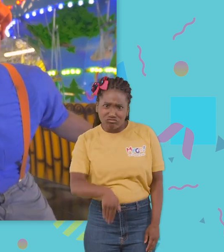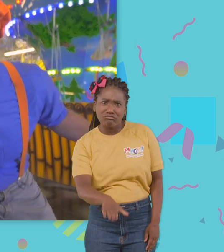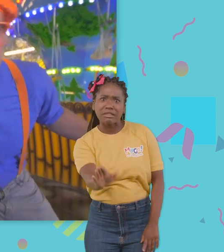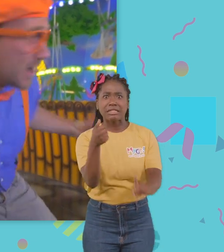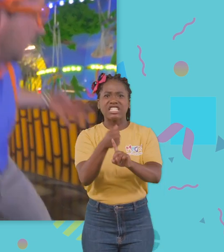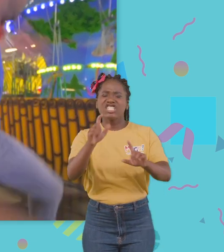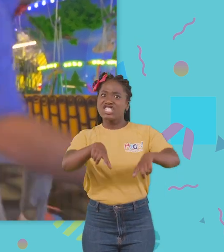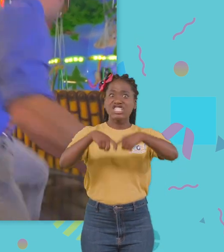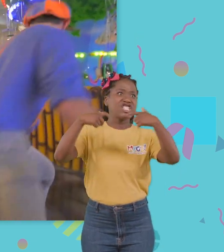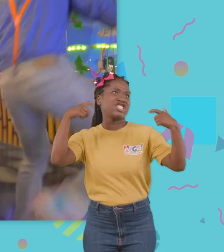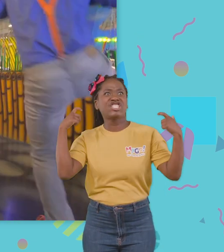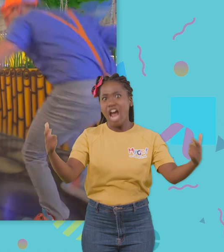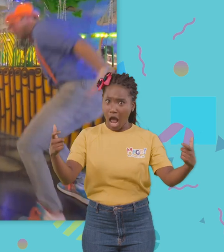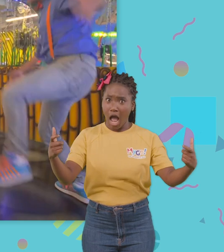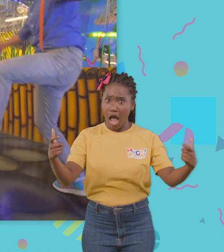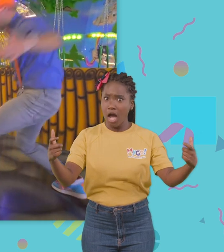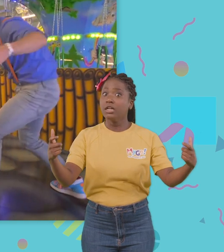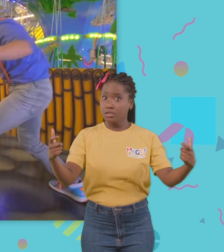Elephants are so big.